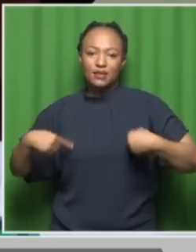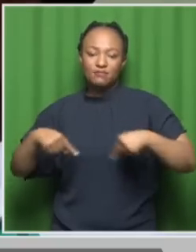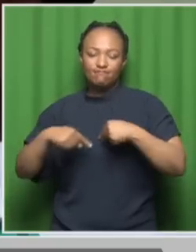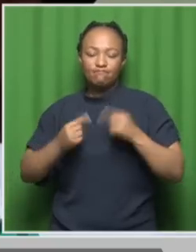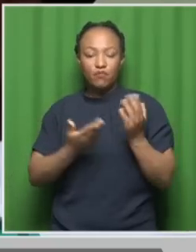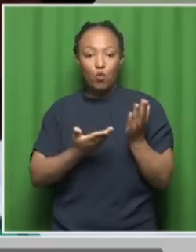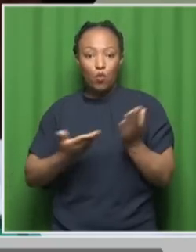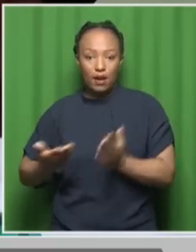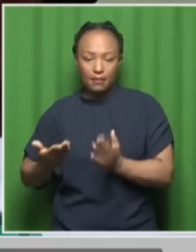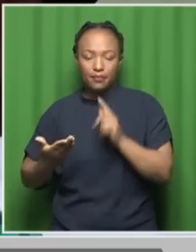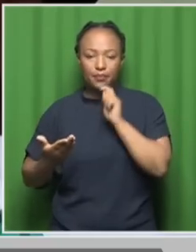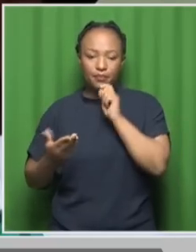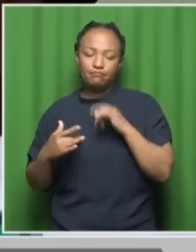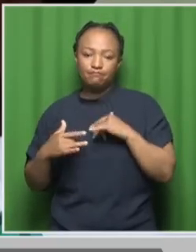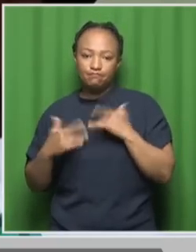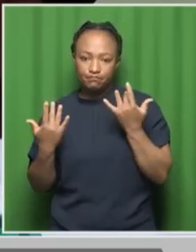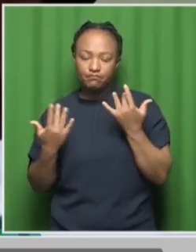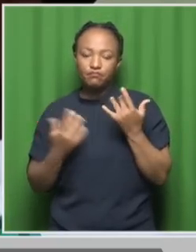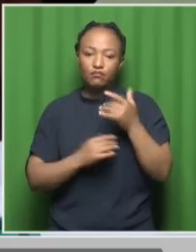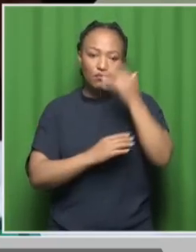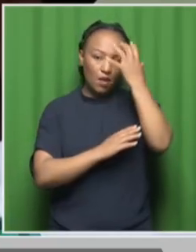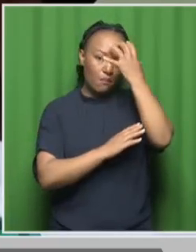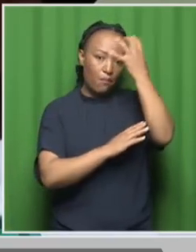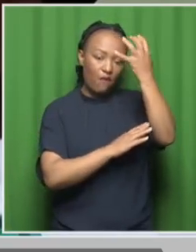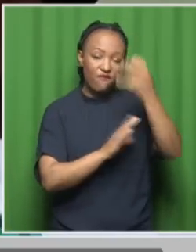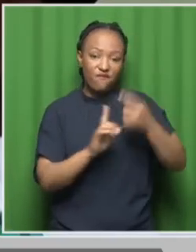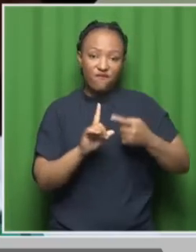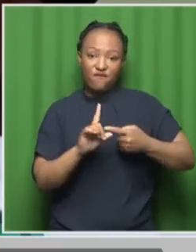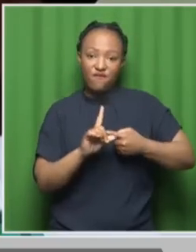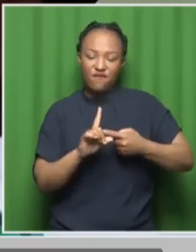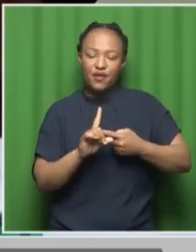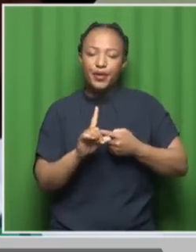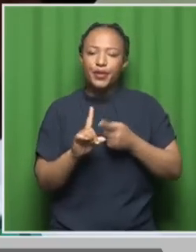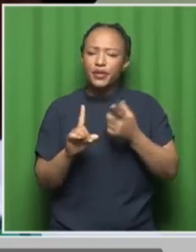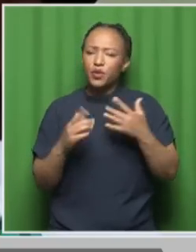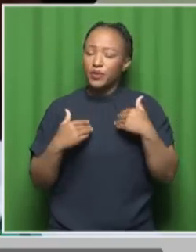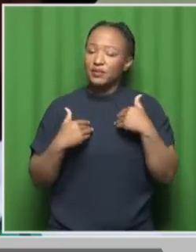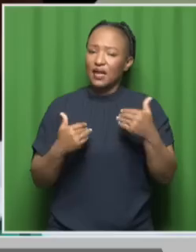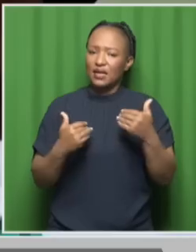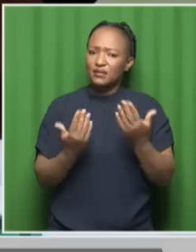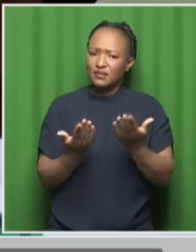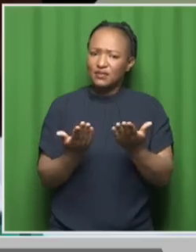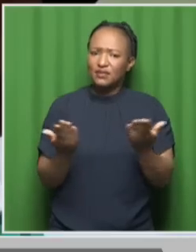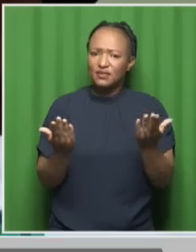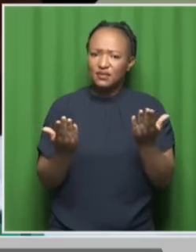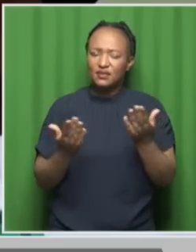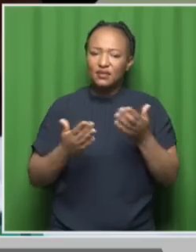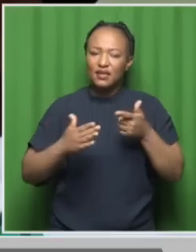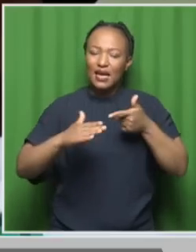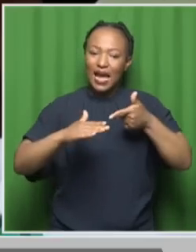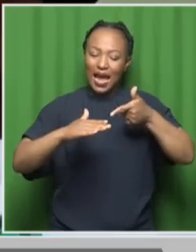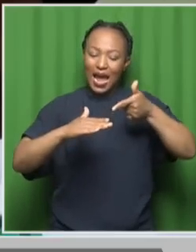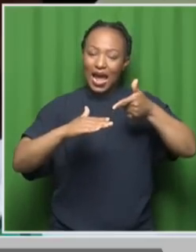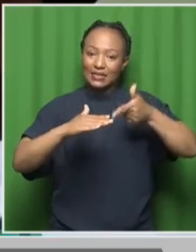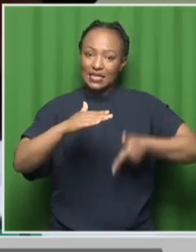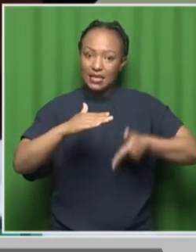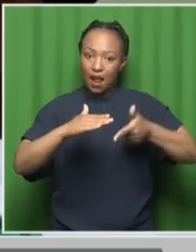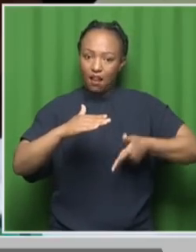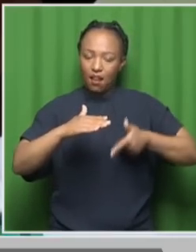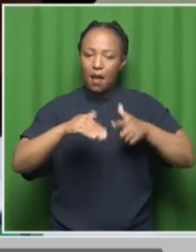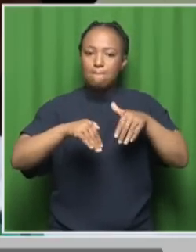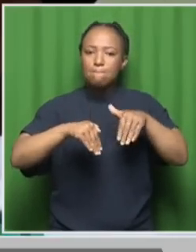welcome to Morning Live. But Professor, perhaps we can just start by looking at artisanal and small-scale